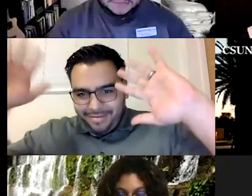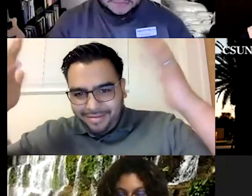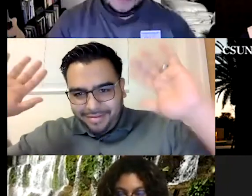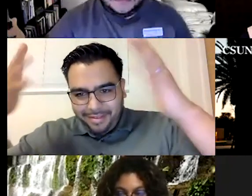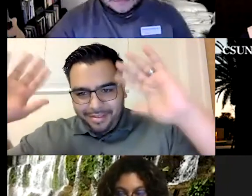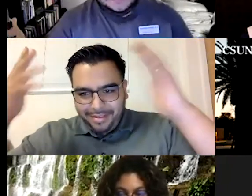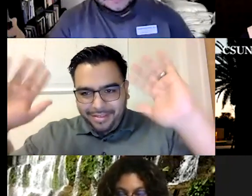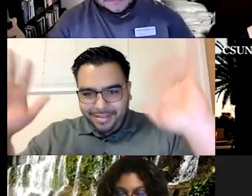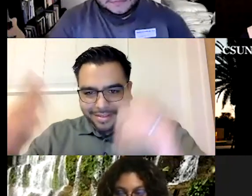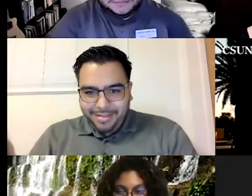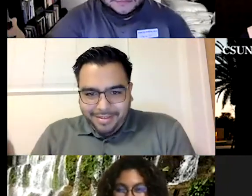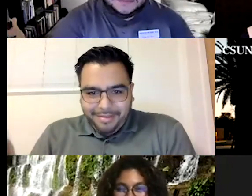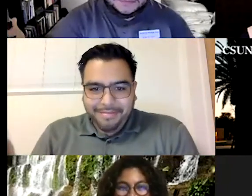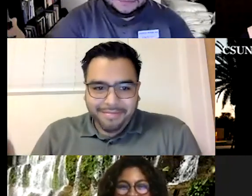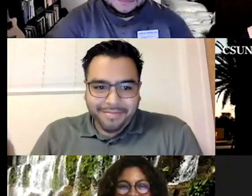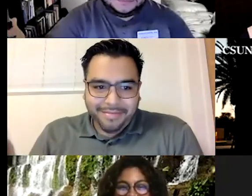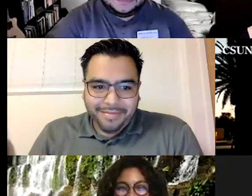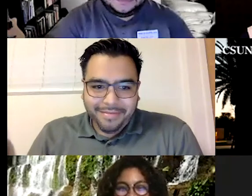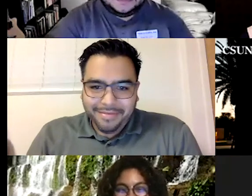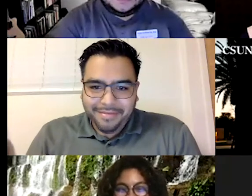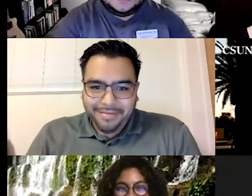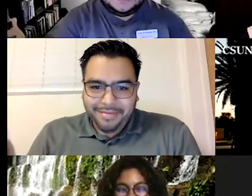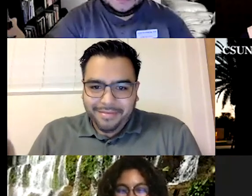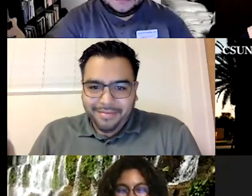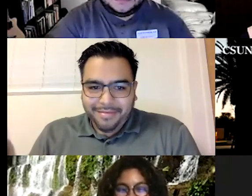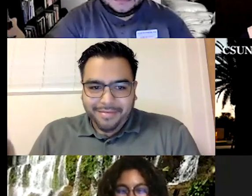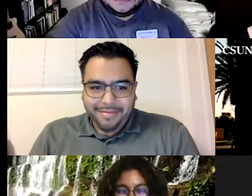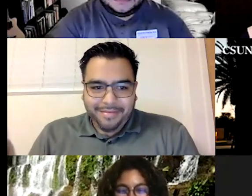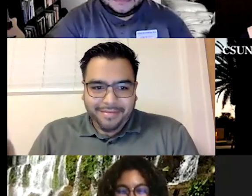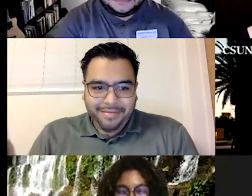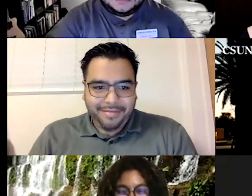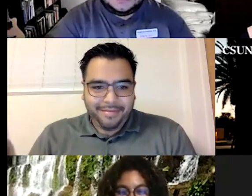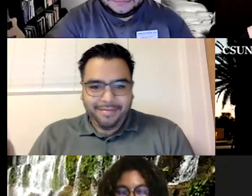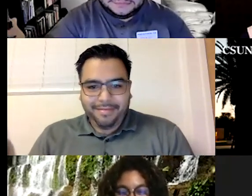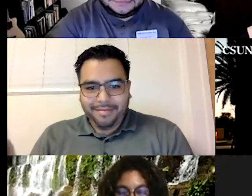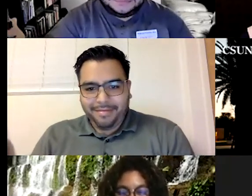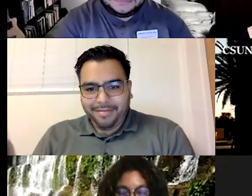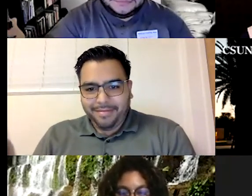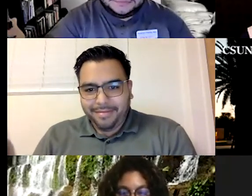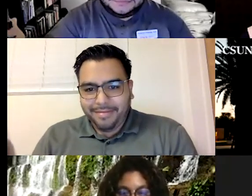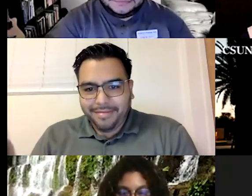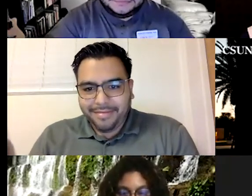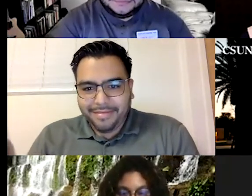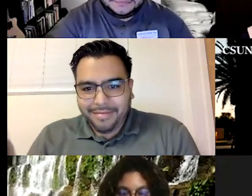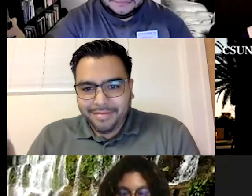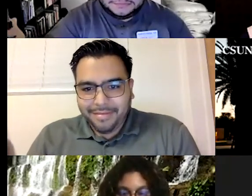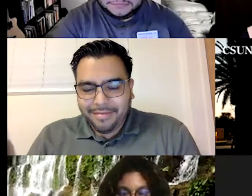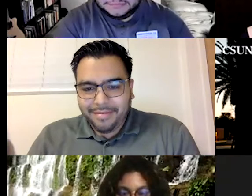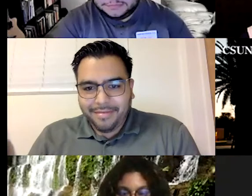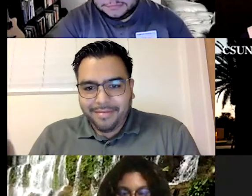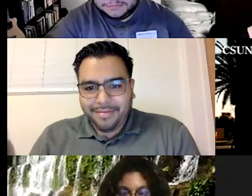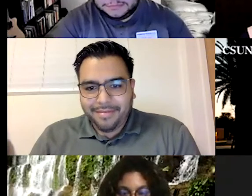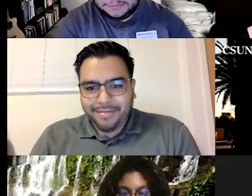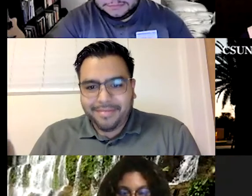affairs have had the most impact on me, and I'm thinking, wow, like if they were able to, kind of like make